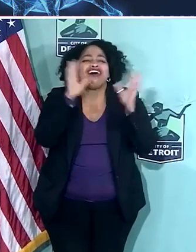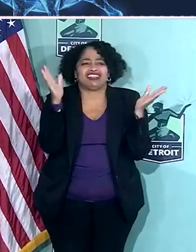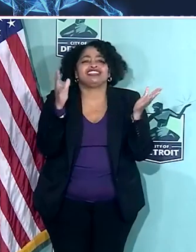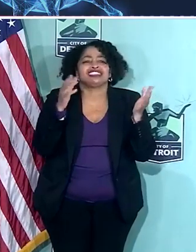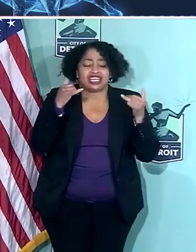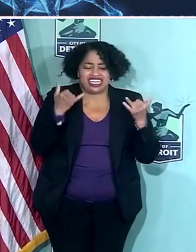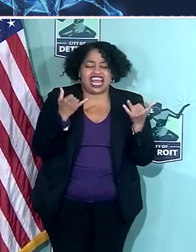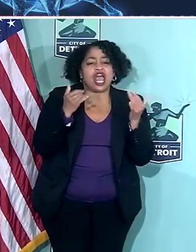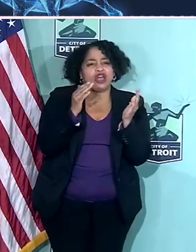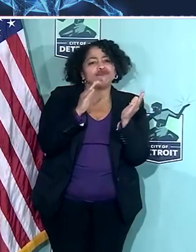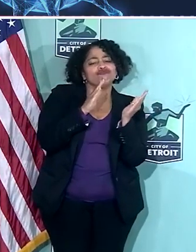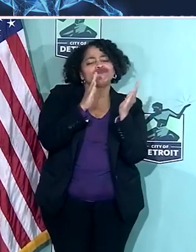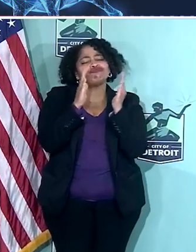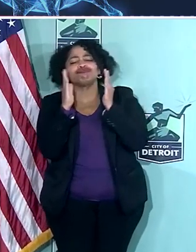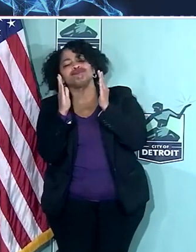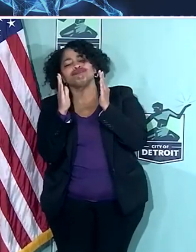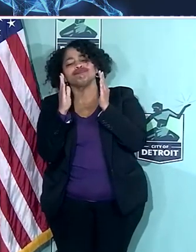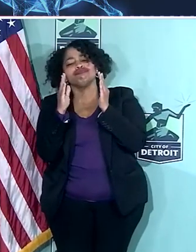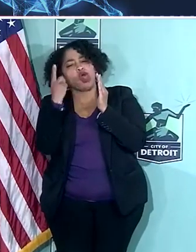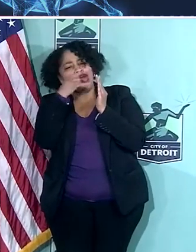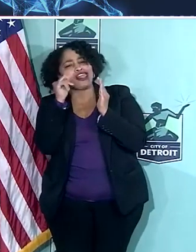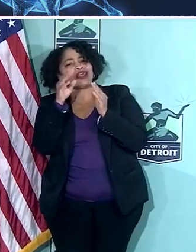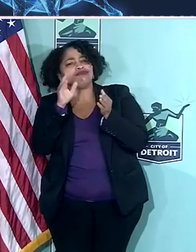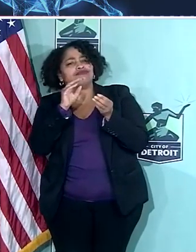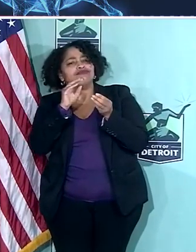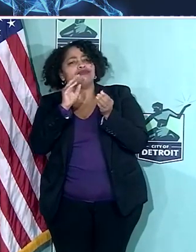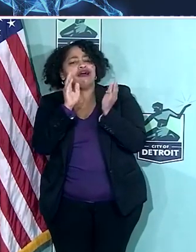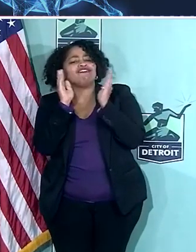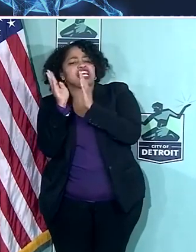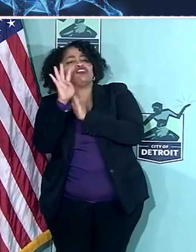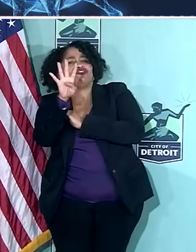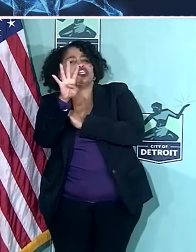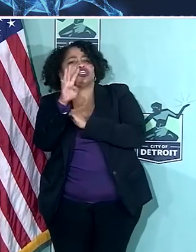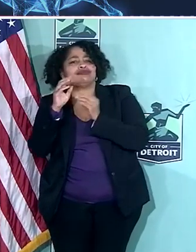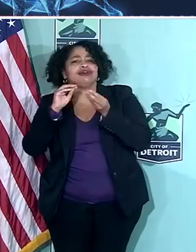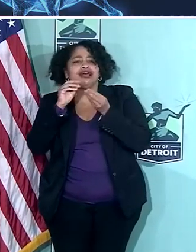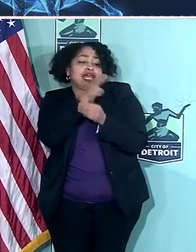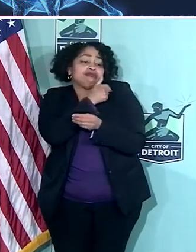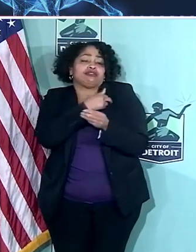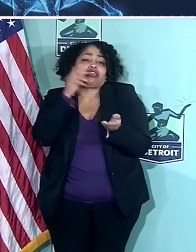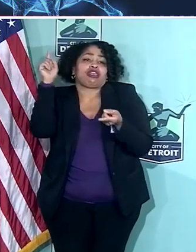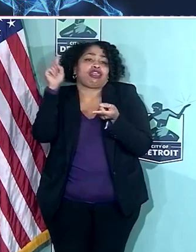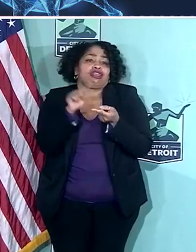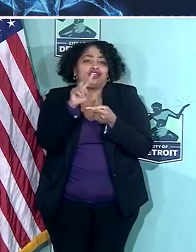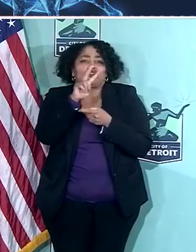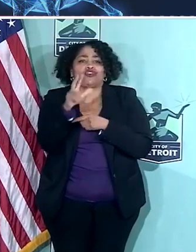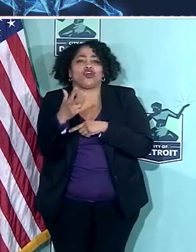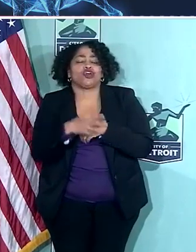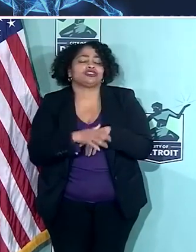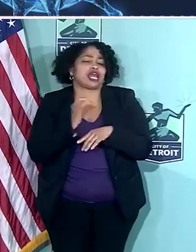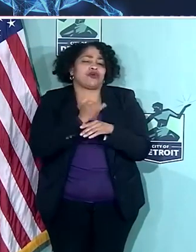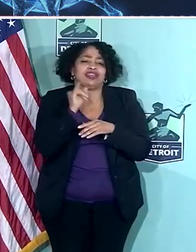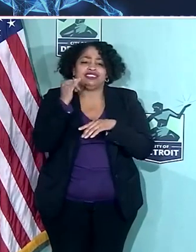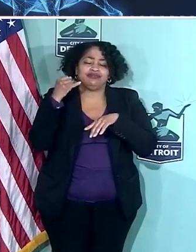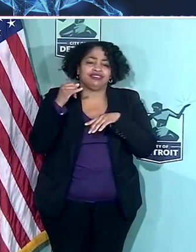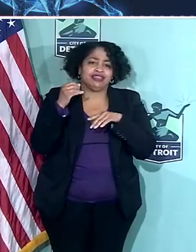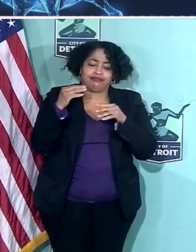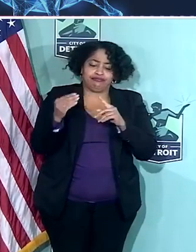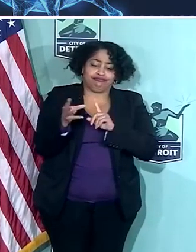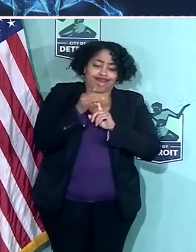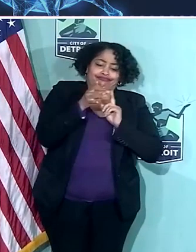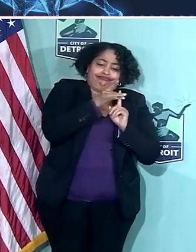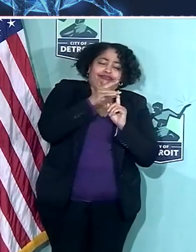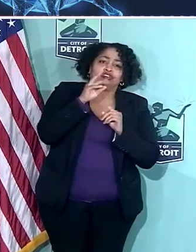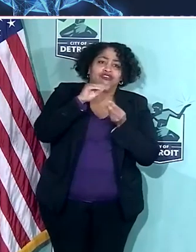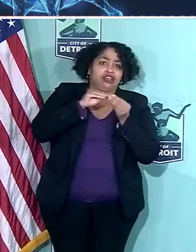it's been defined. The number of hospitalizations is down by 2/3. Our infection rate is now down to 5% of the